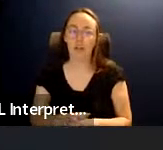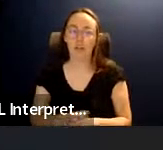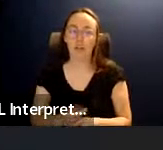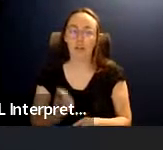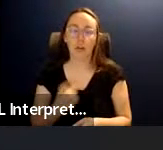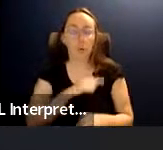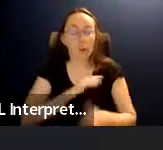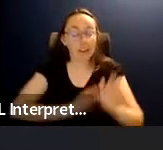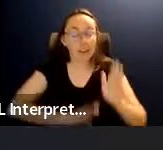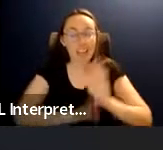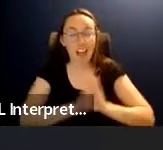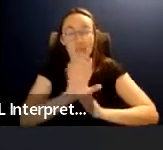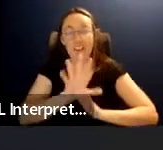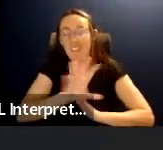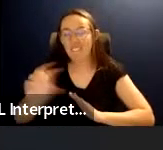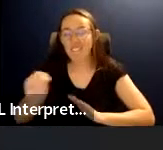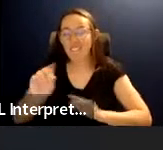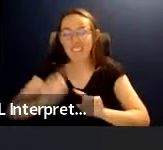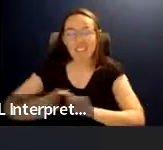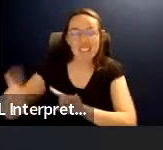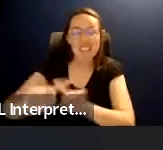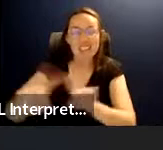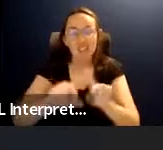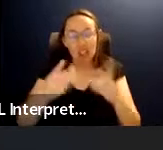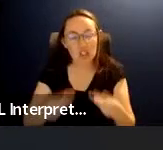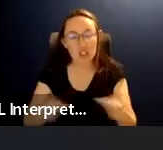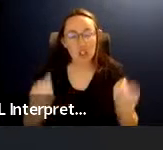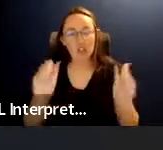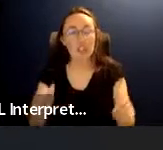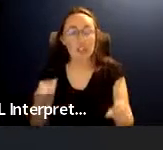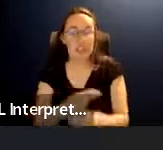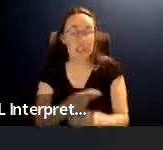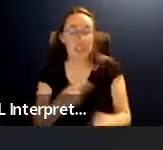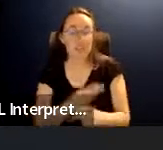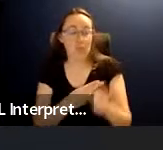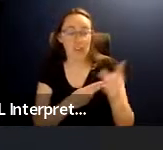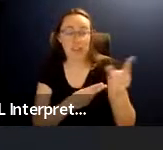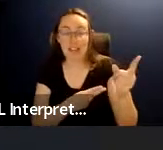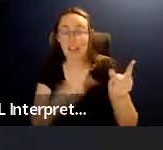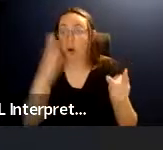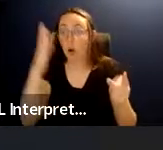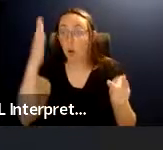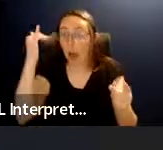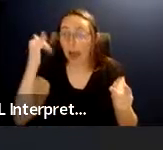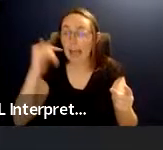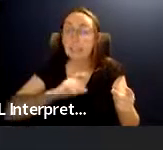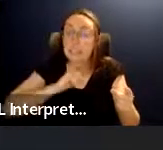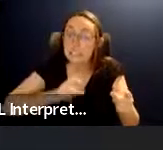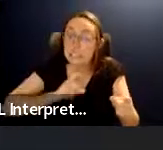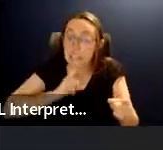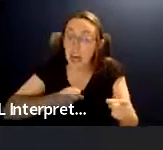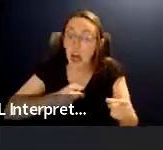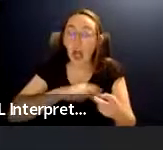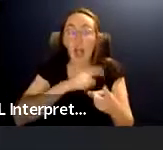50 different solutions we could make using an umbilical cord clamp because they're stainless steel.